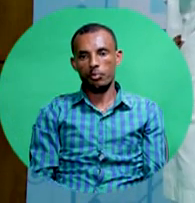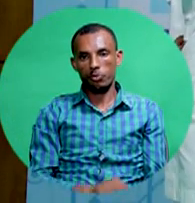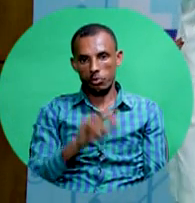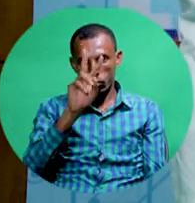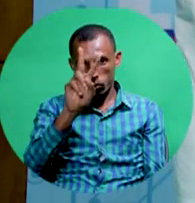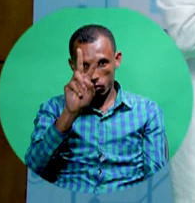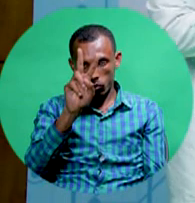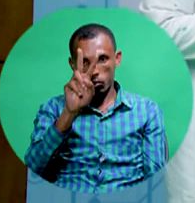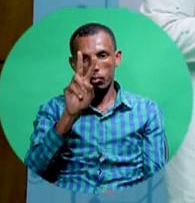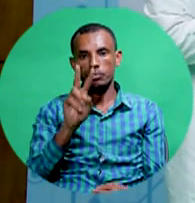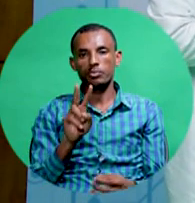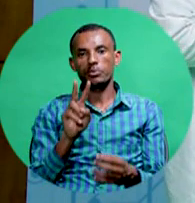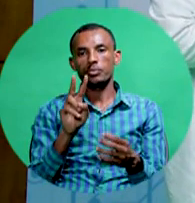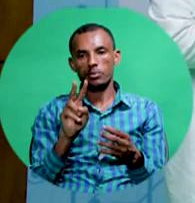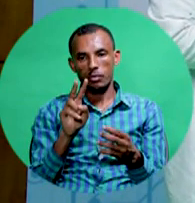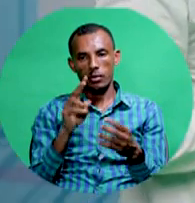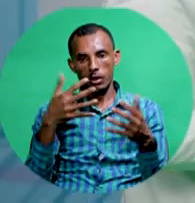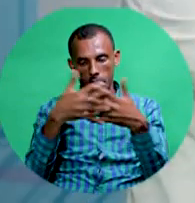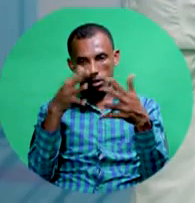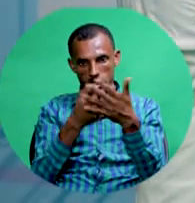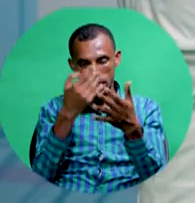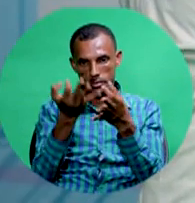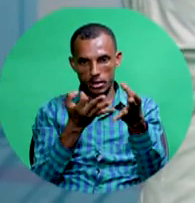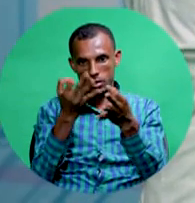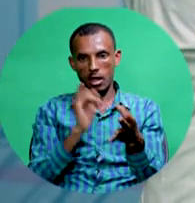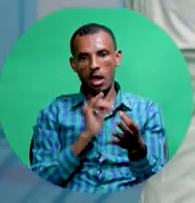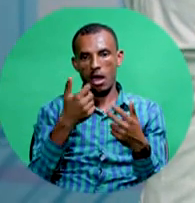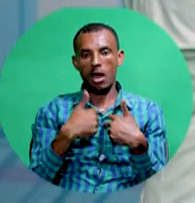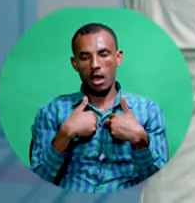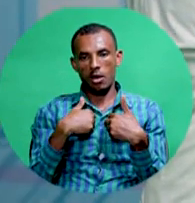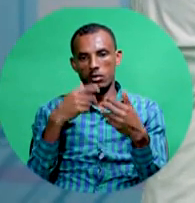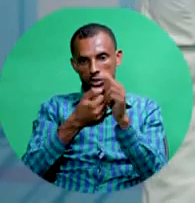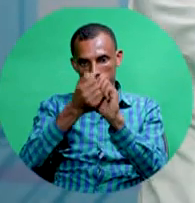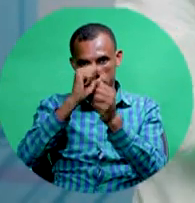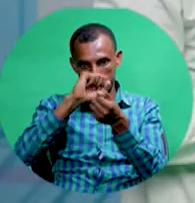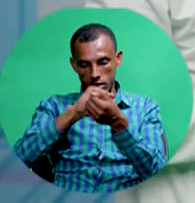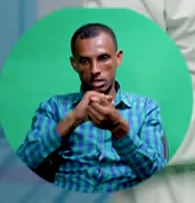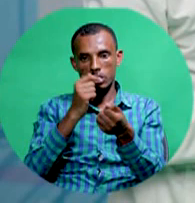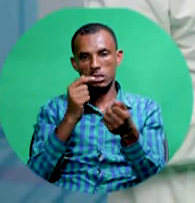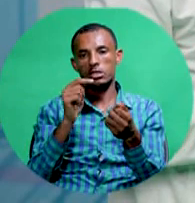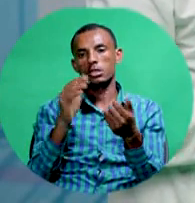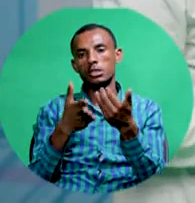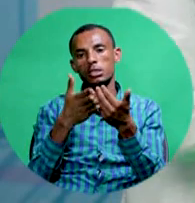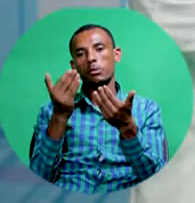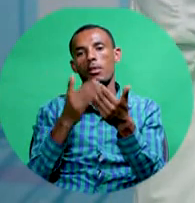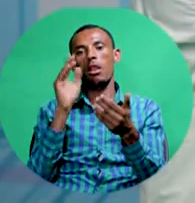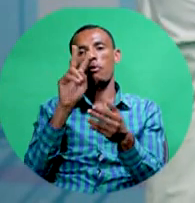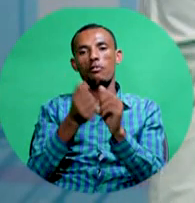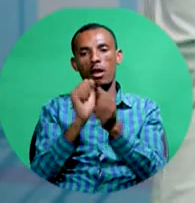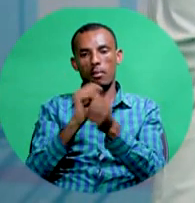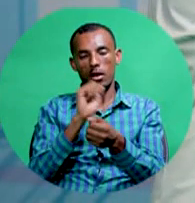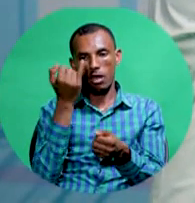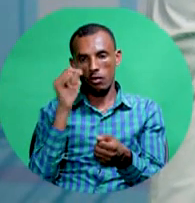to integrate this expression I have to change this into a single variable if